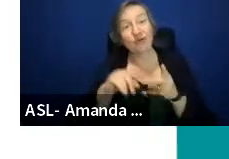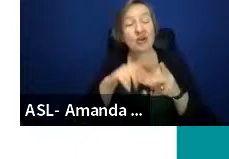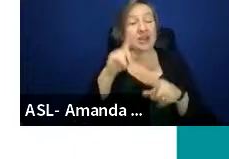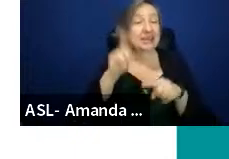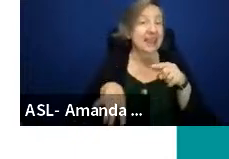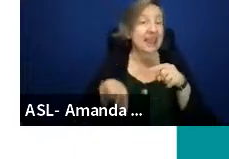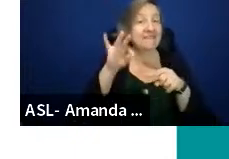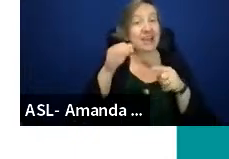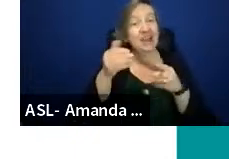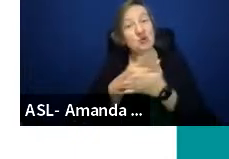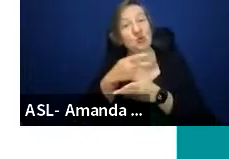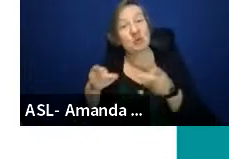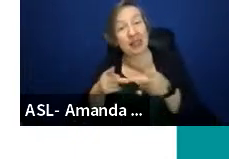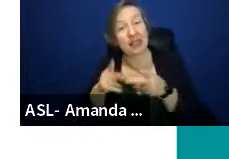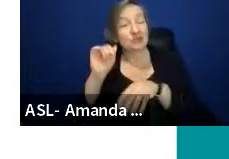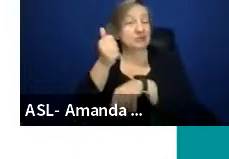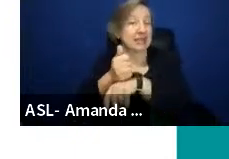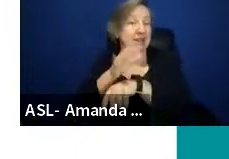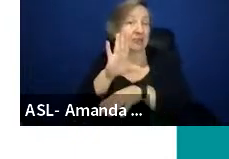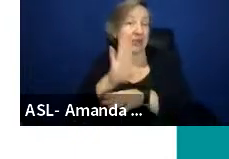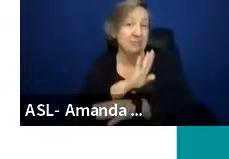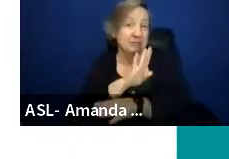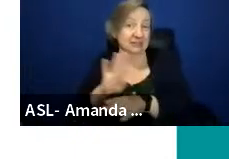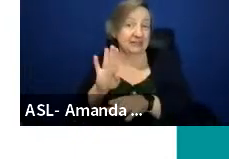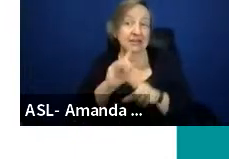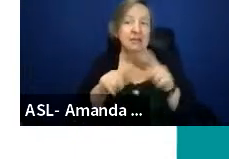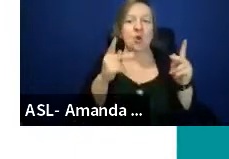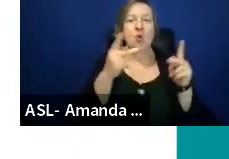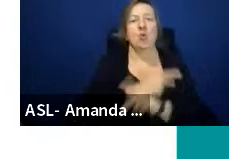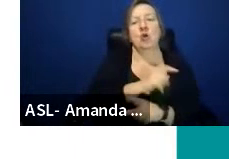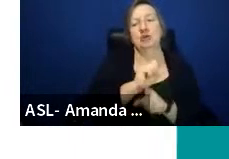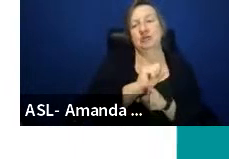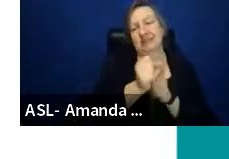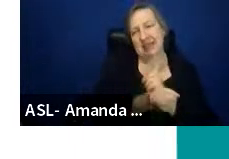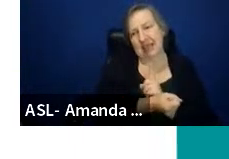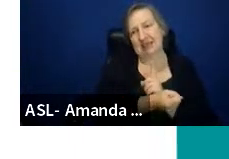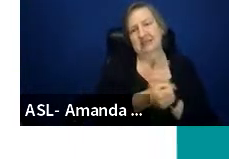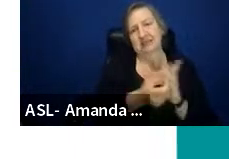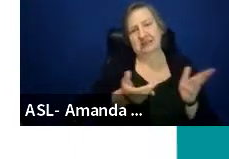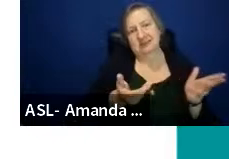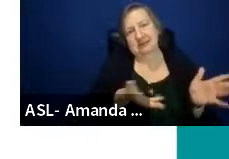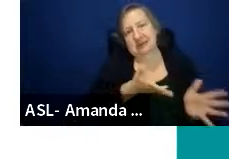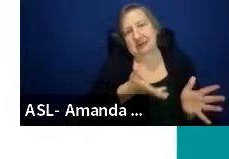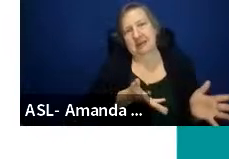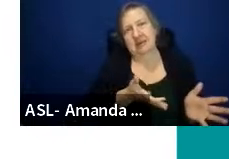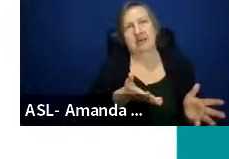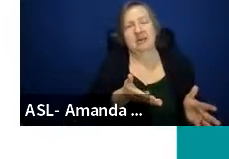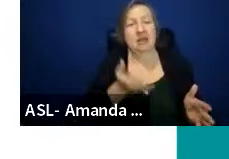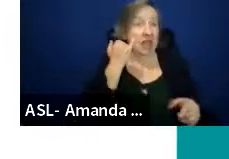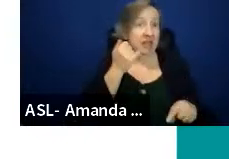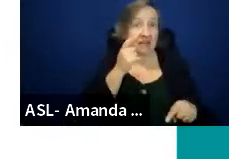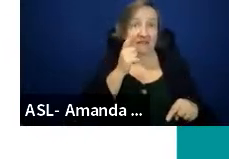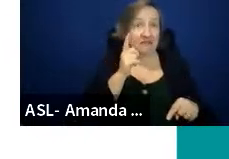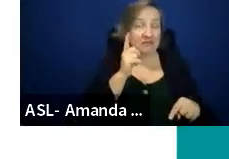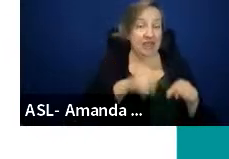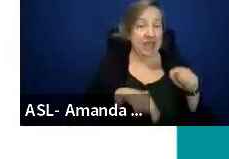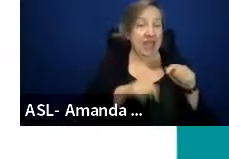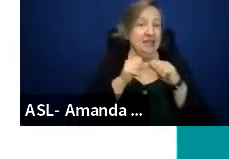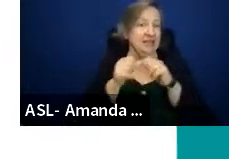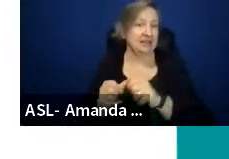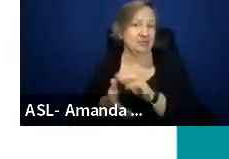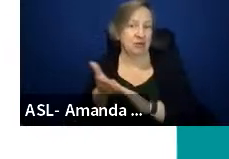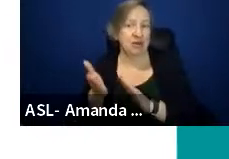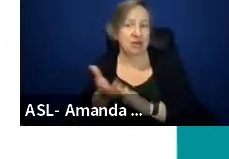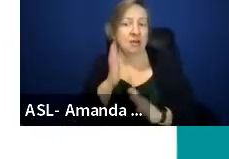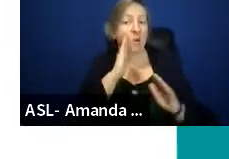find another place to set up their business. But again, this is a worst case scenario. And so hopefully we can